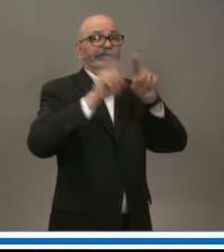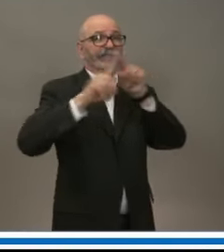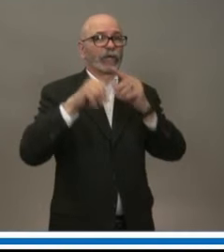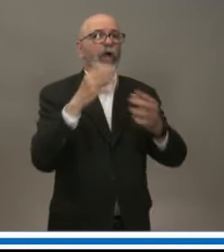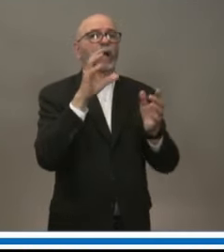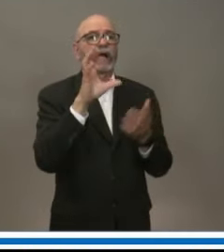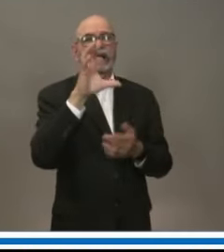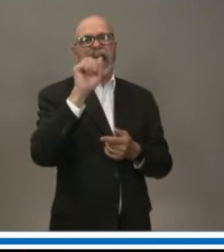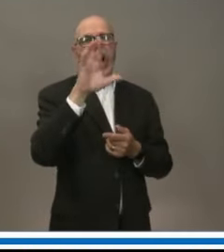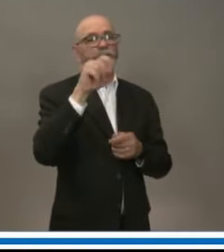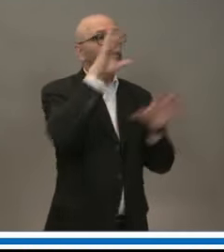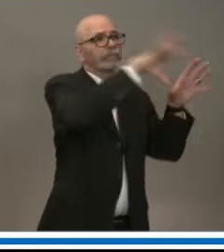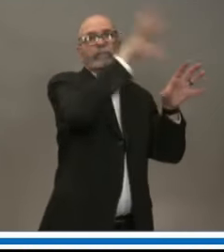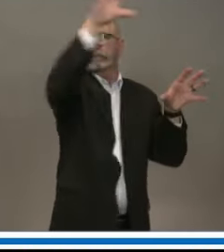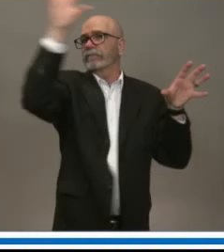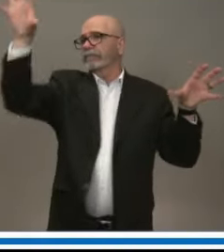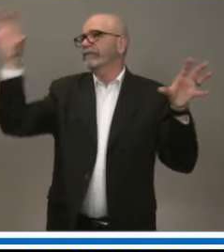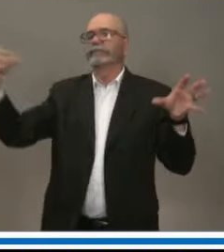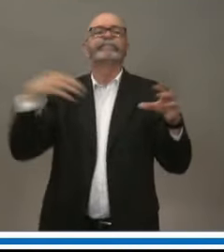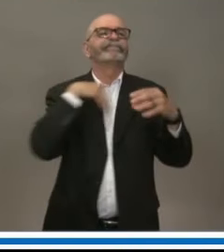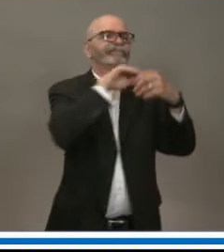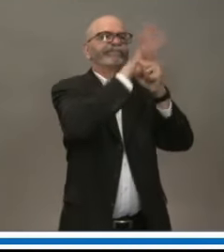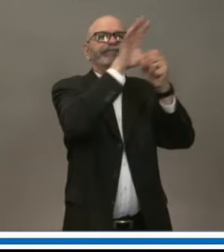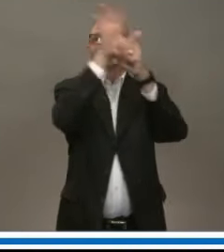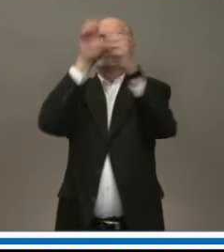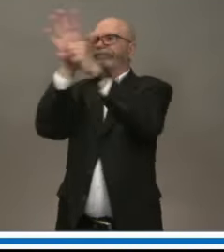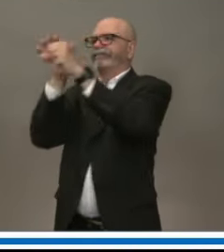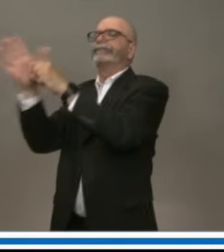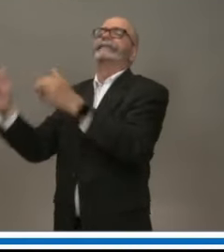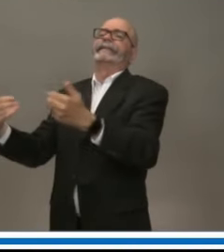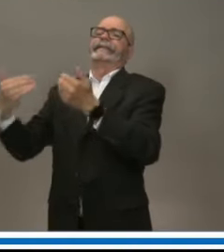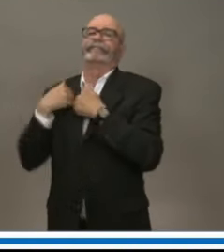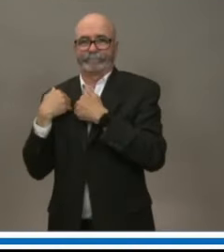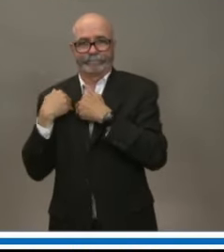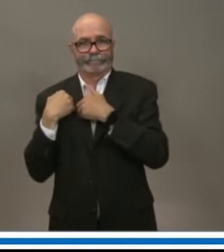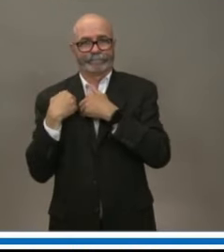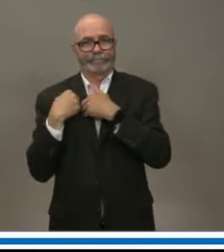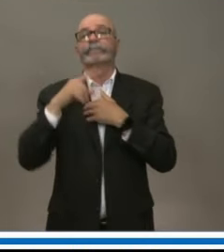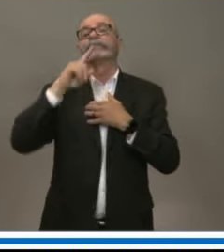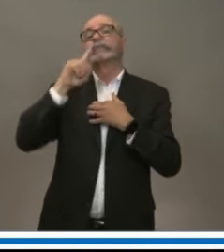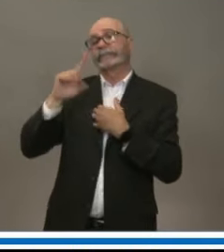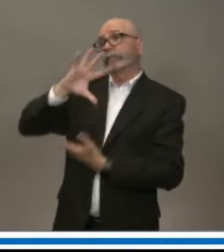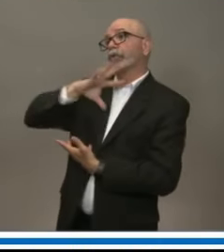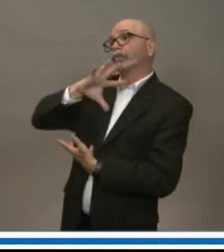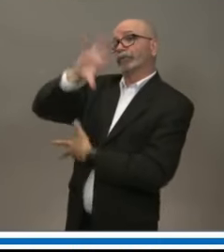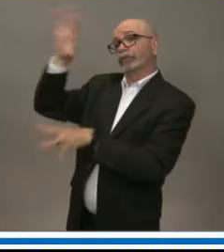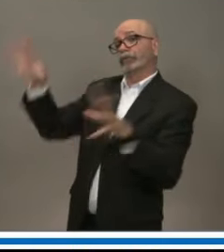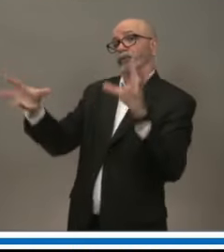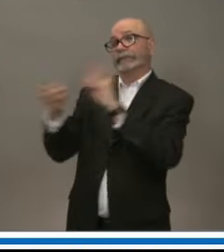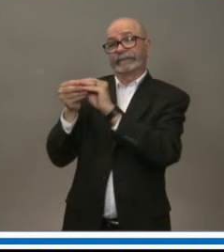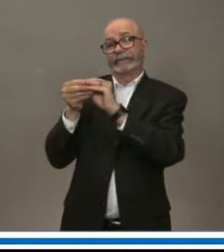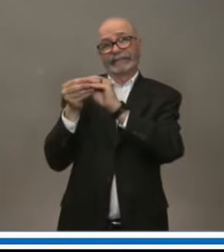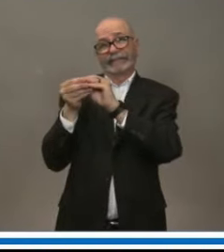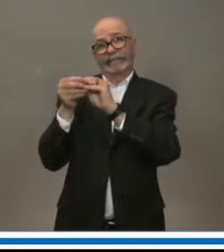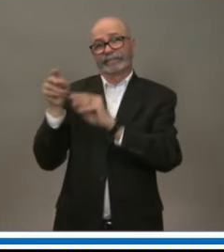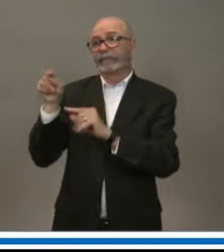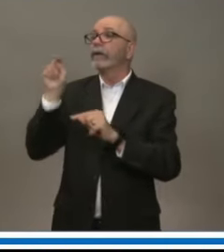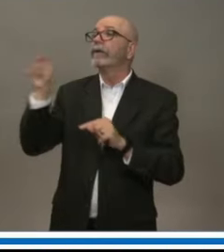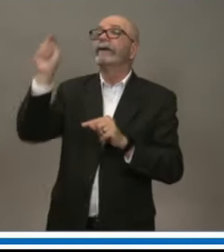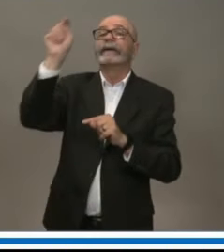of COVID-19. And in total, amongst those 7, or that's the 7 facilities, we've had